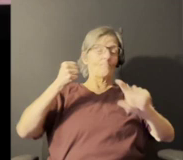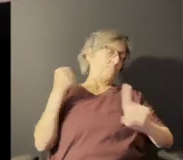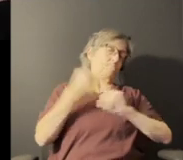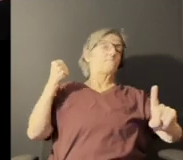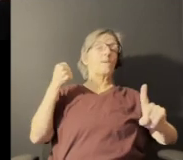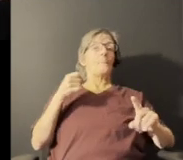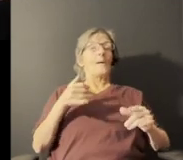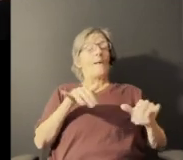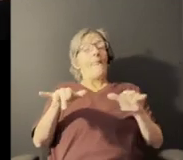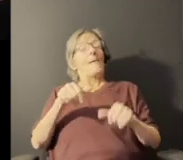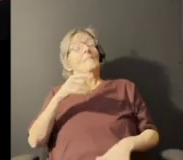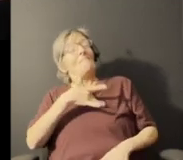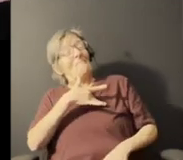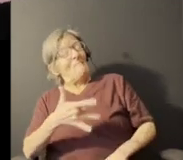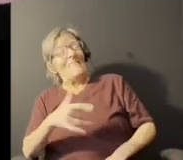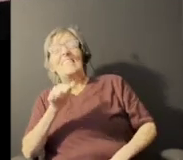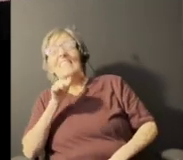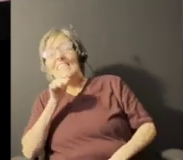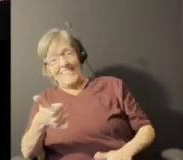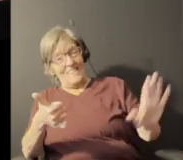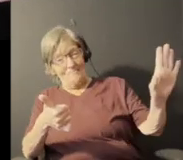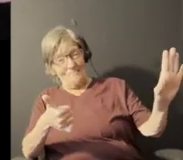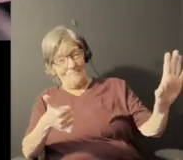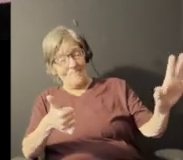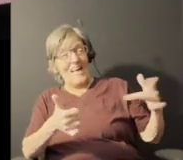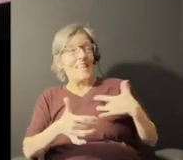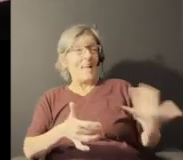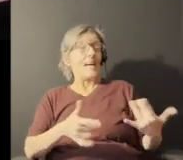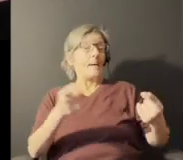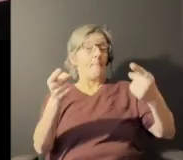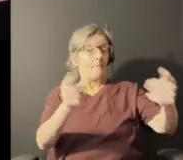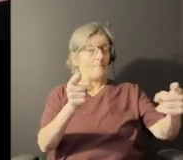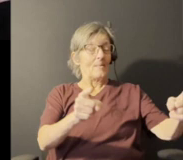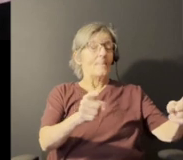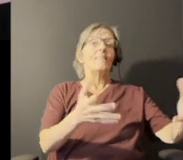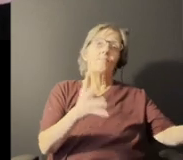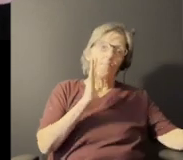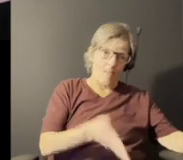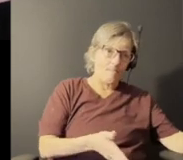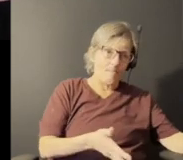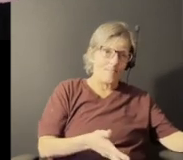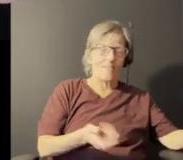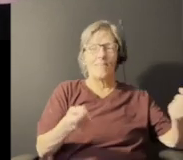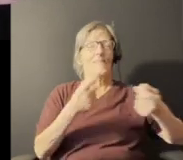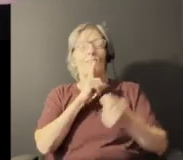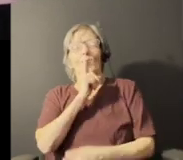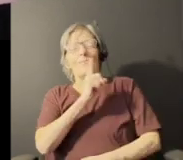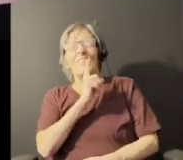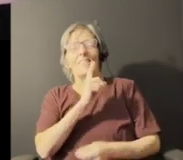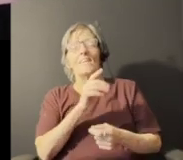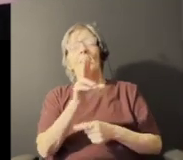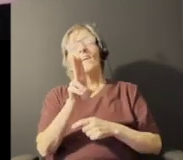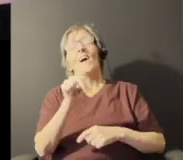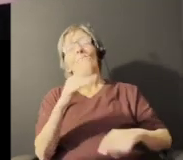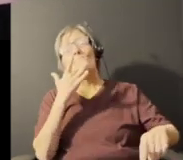comes, but likely not. Likely other things will come into play. And so really? It is